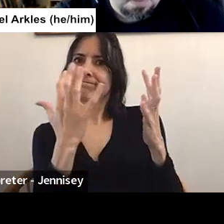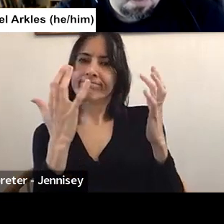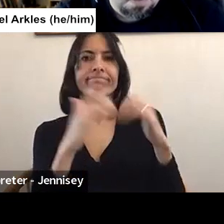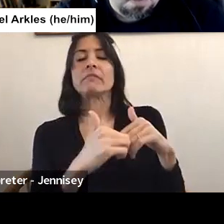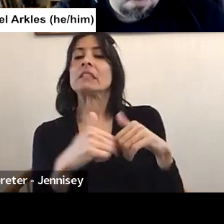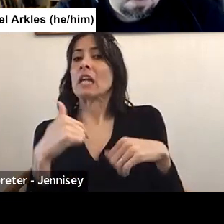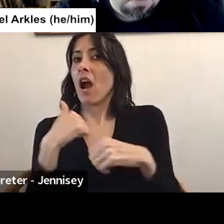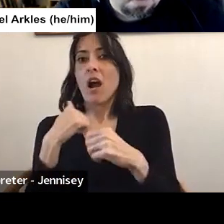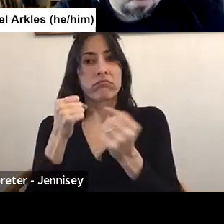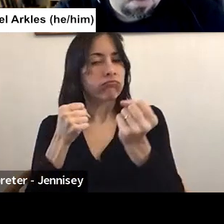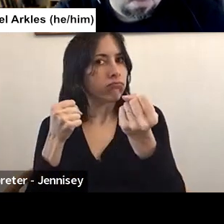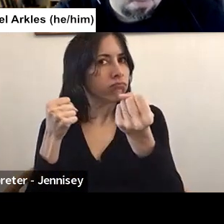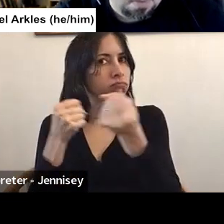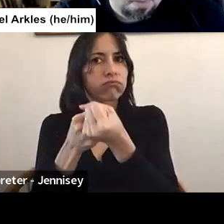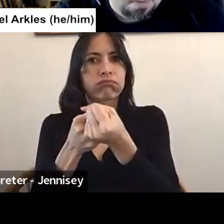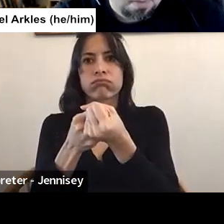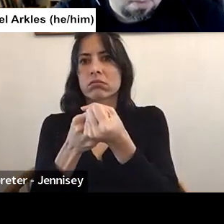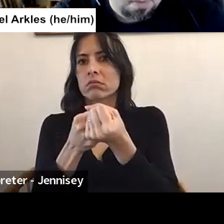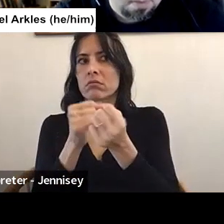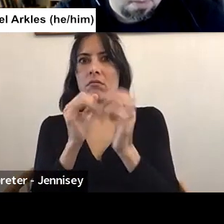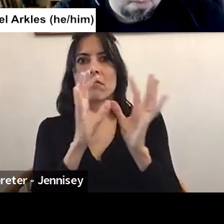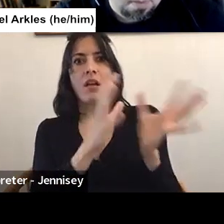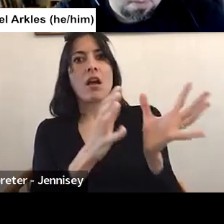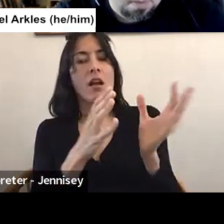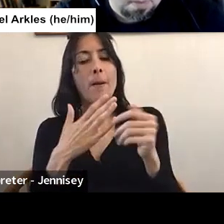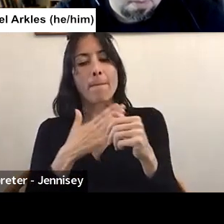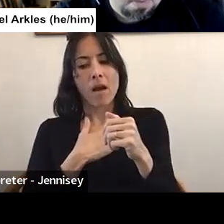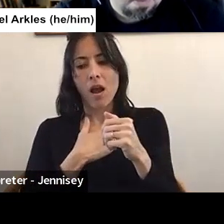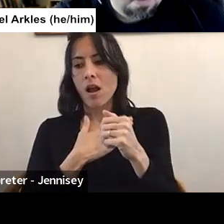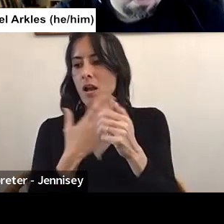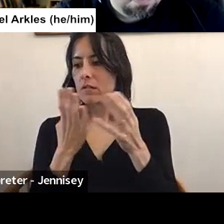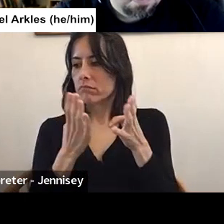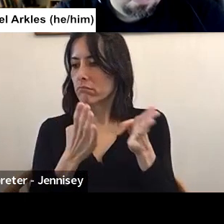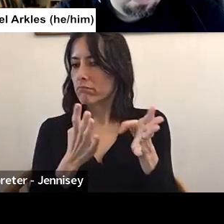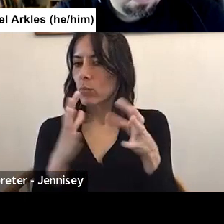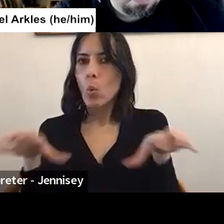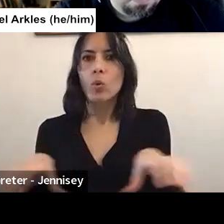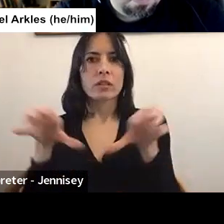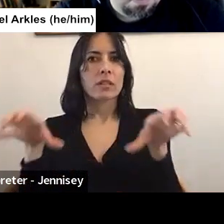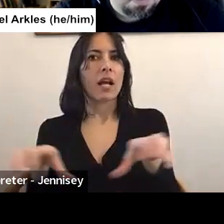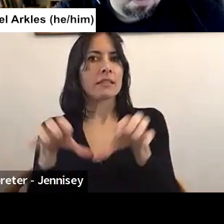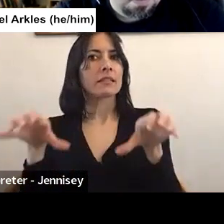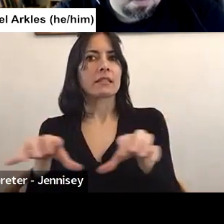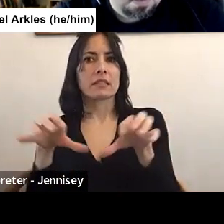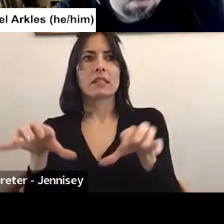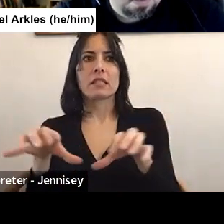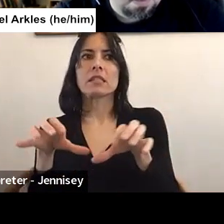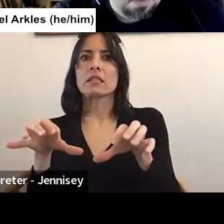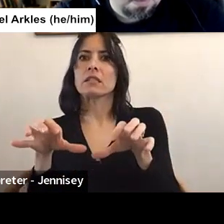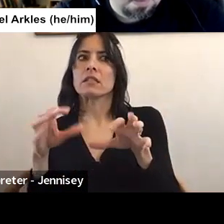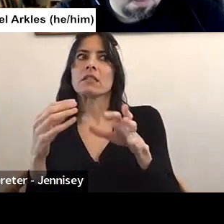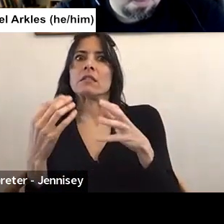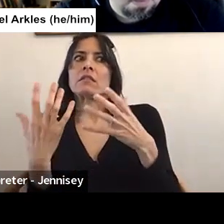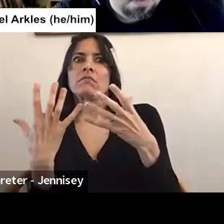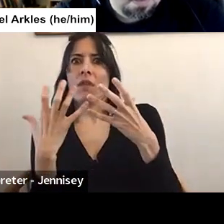Abolition is an informative principle in my organizing and my advocacy, but it might be a newer concept to some of the folks who are